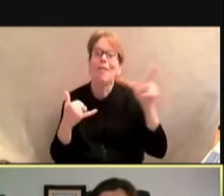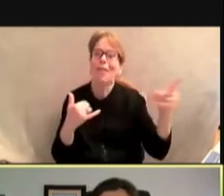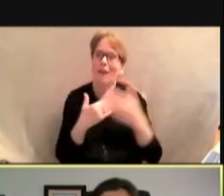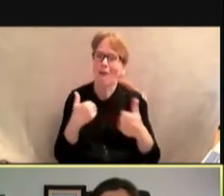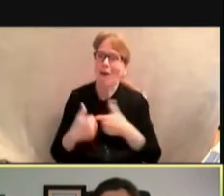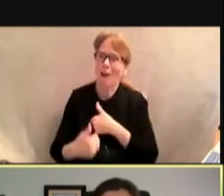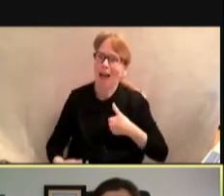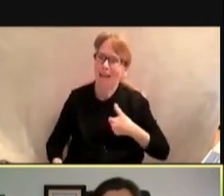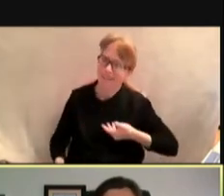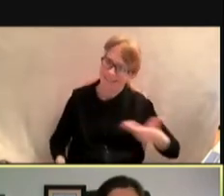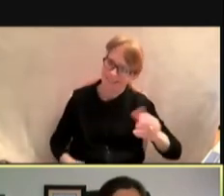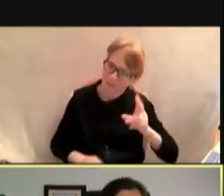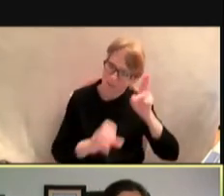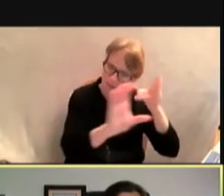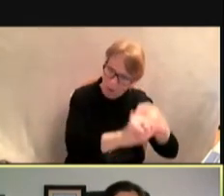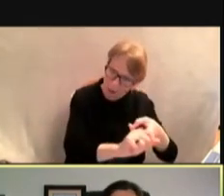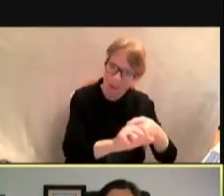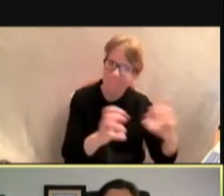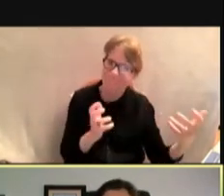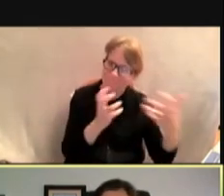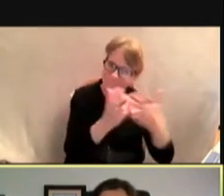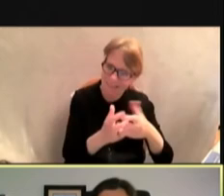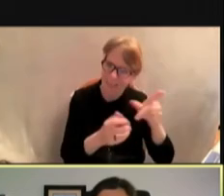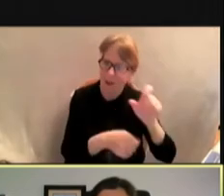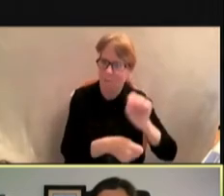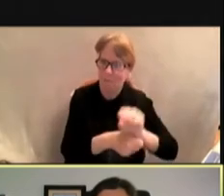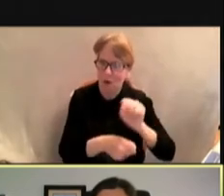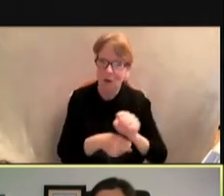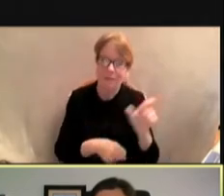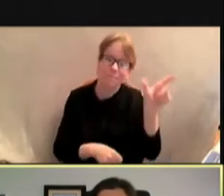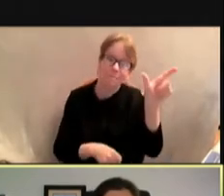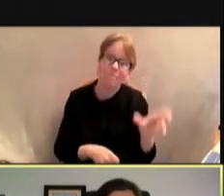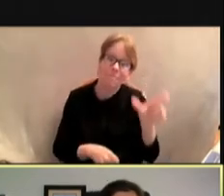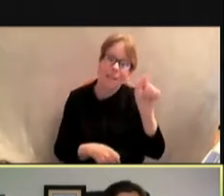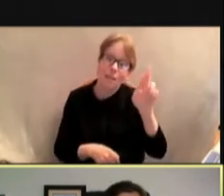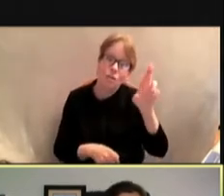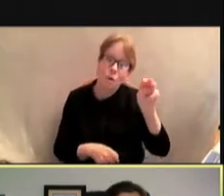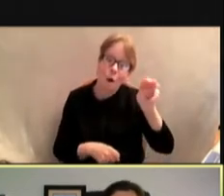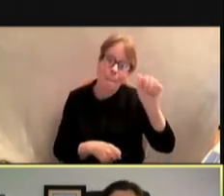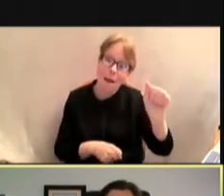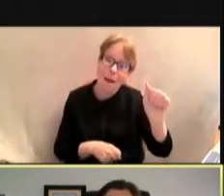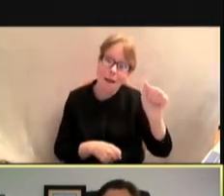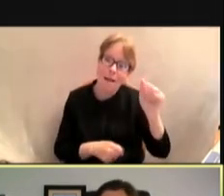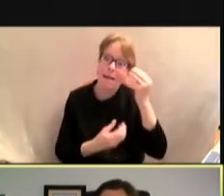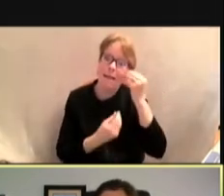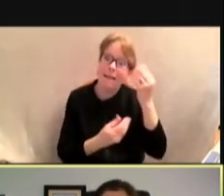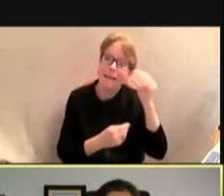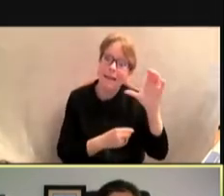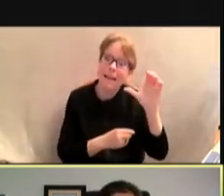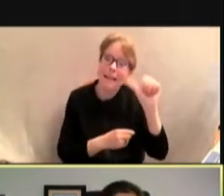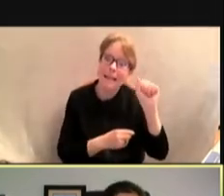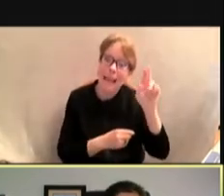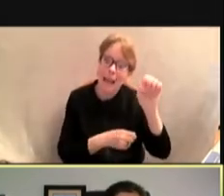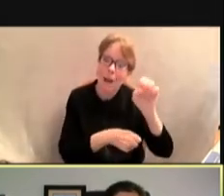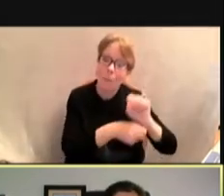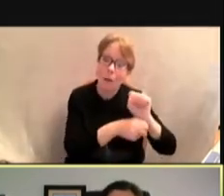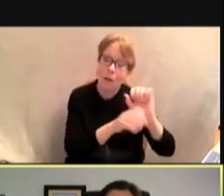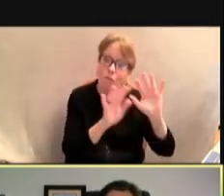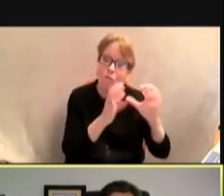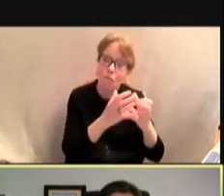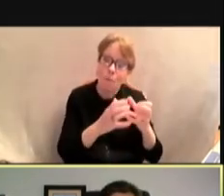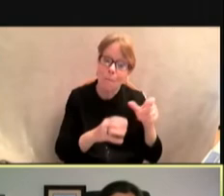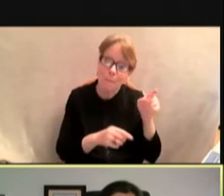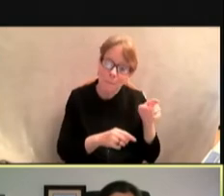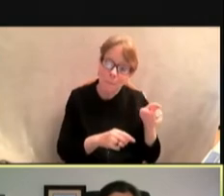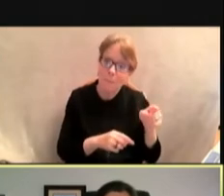we are doing. So on the left, it says trauma-informed care working group. So with the trauma-informed care working group,